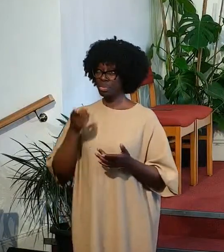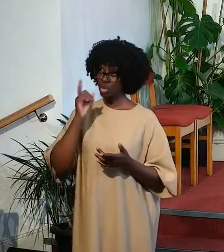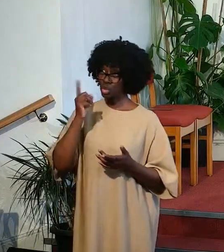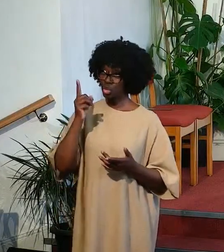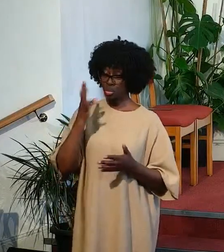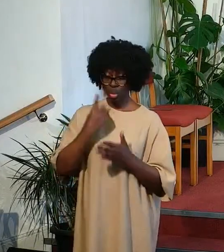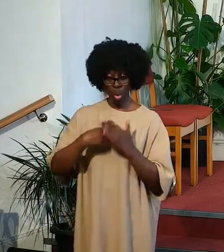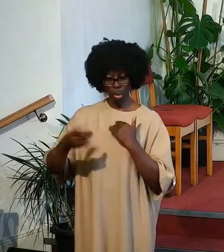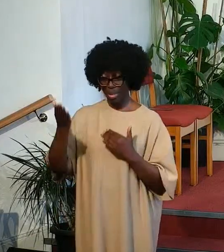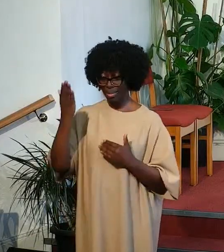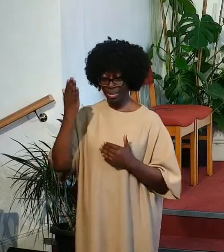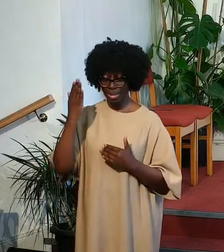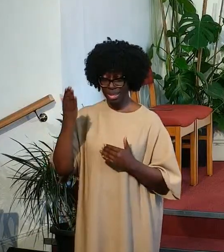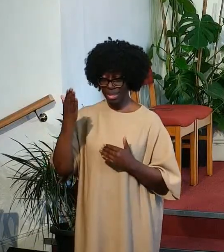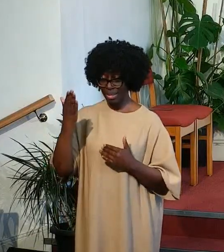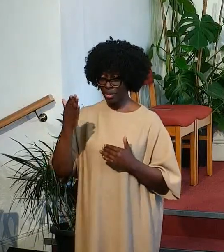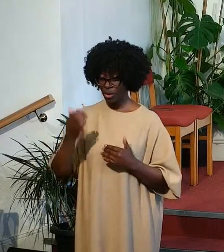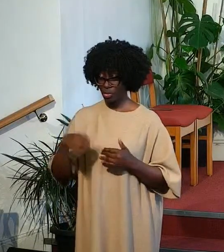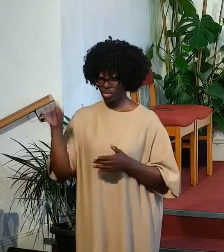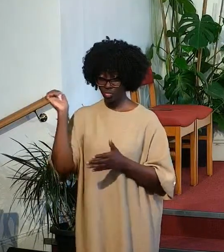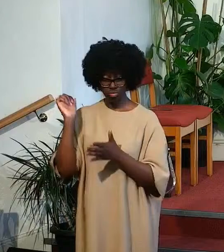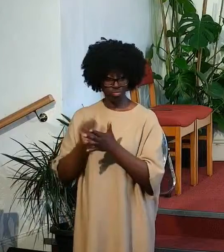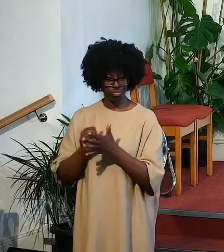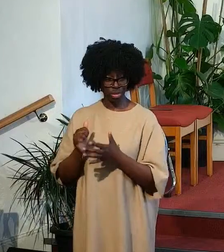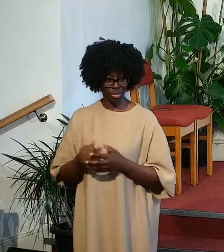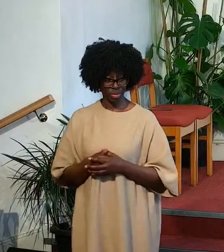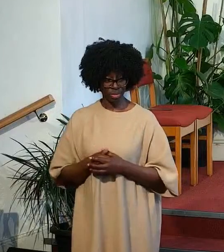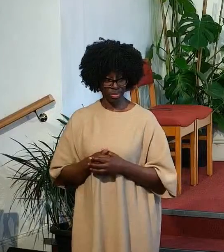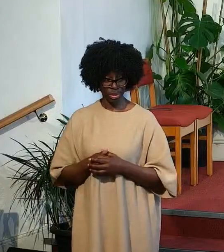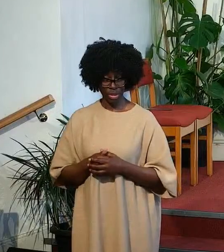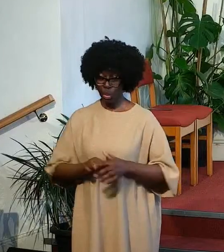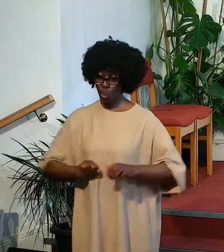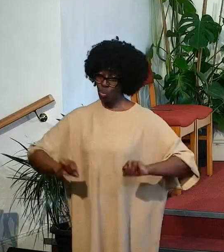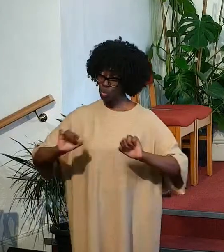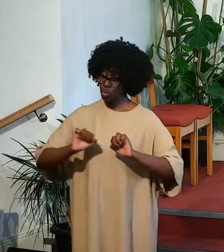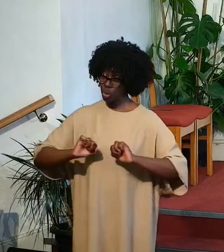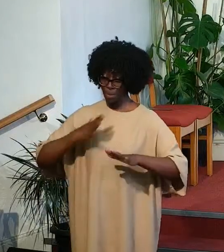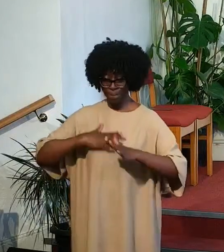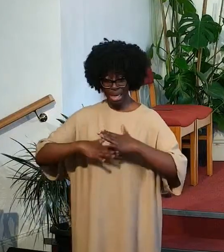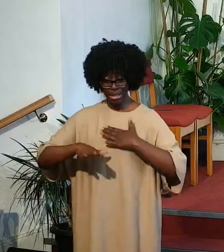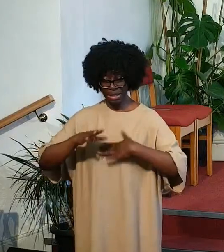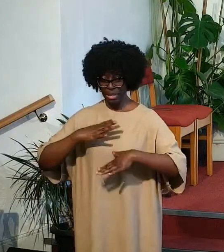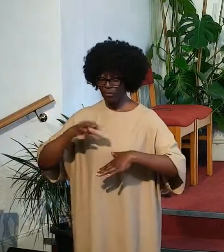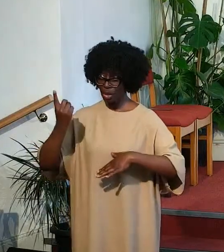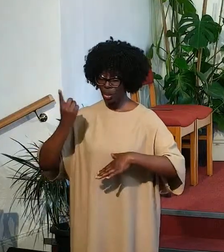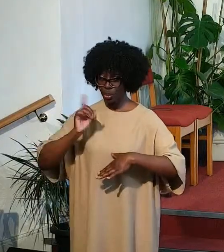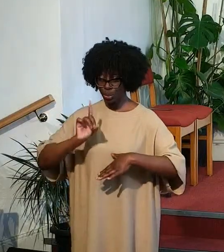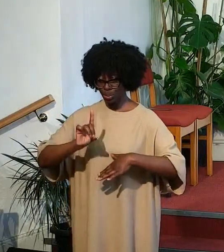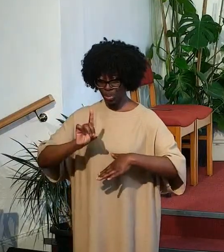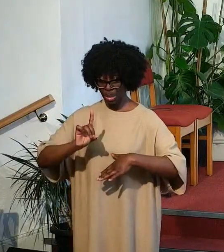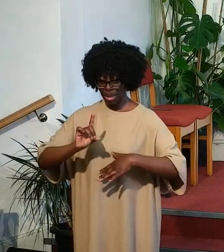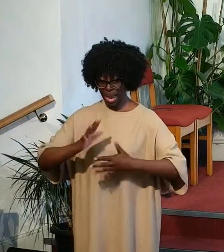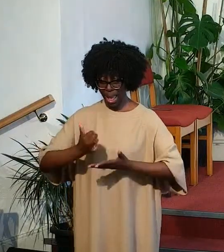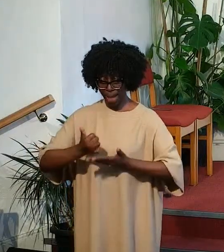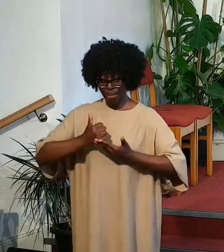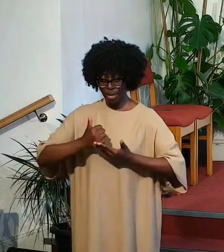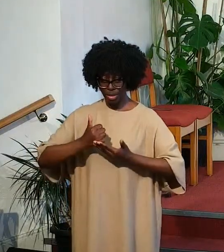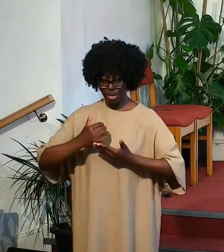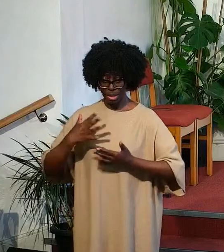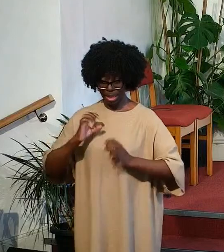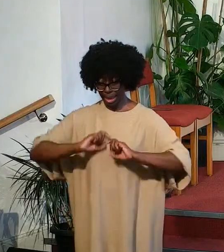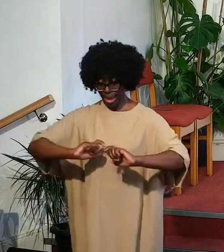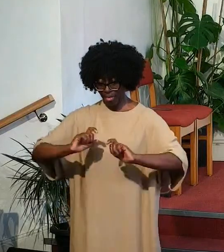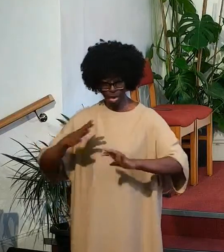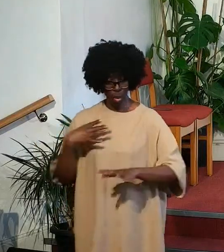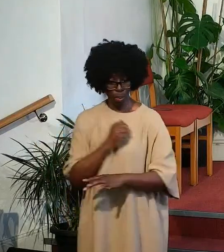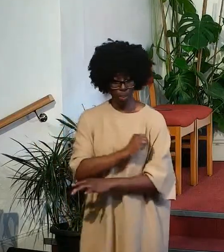You, God, will be the light. Until then, keep us faithful, keep us hoping, we pray in